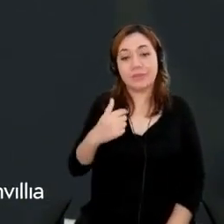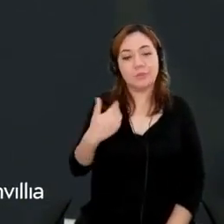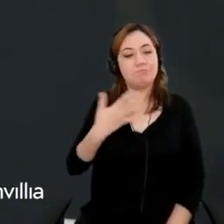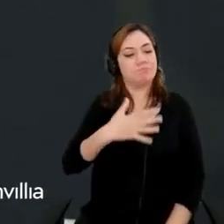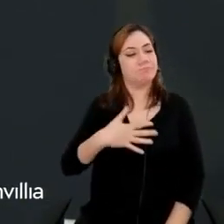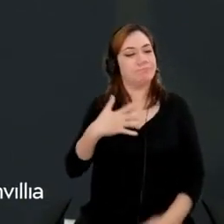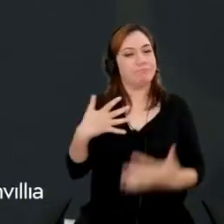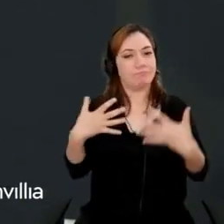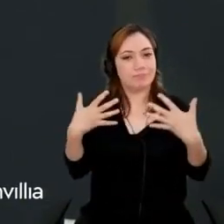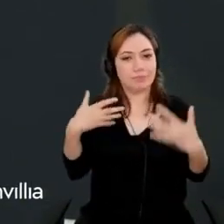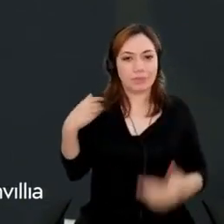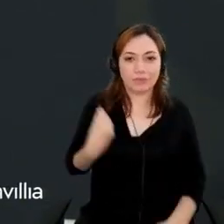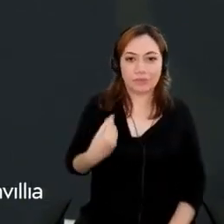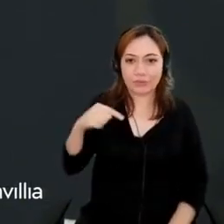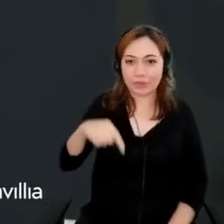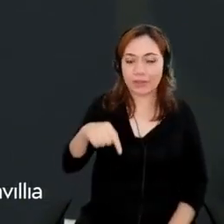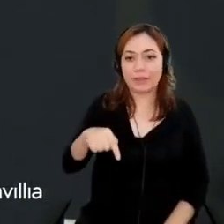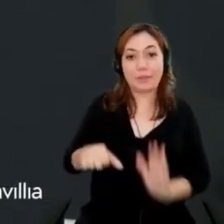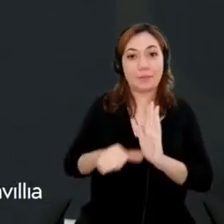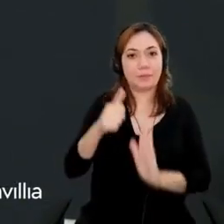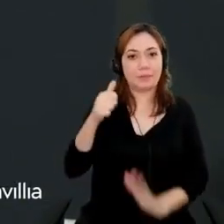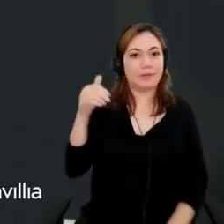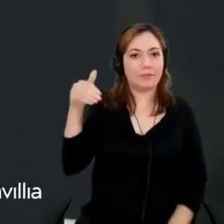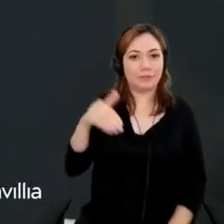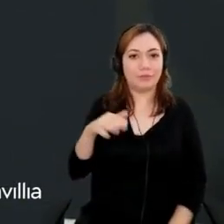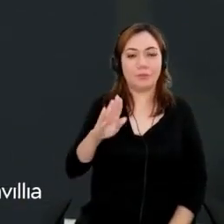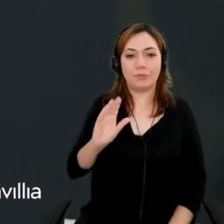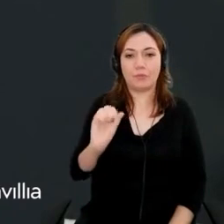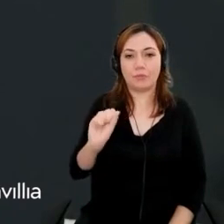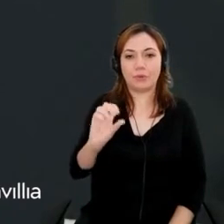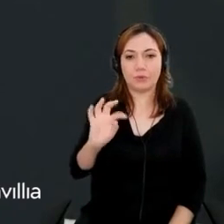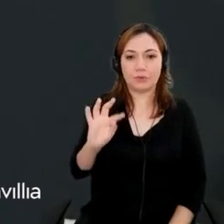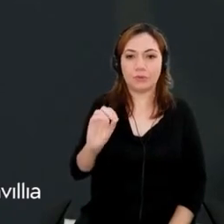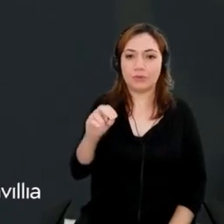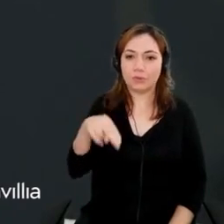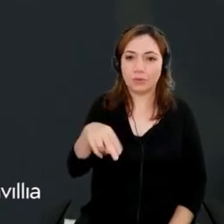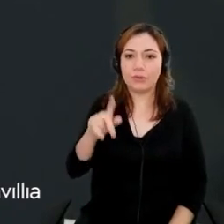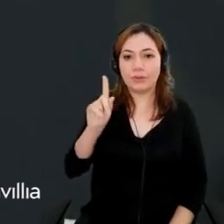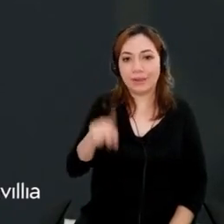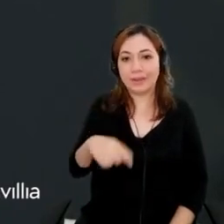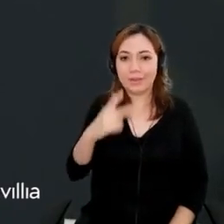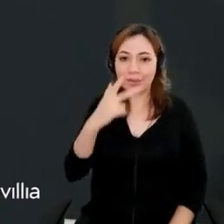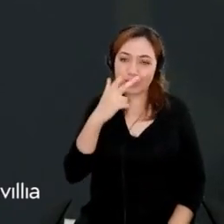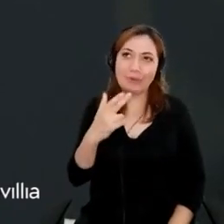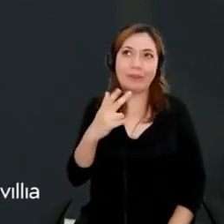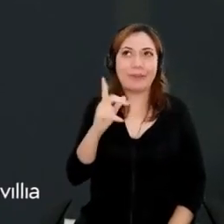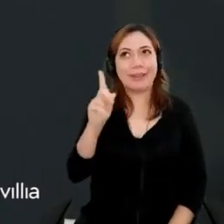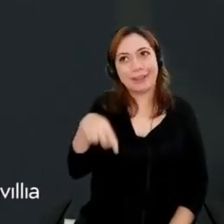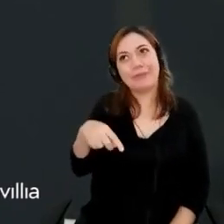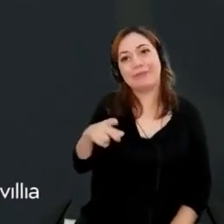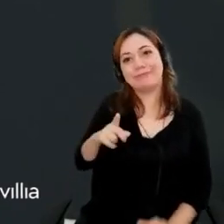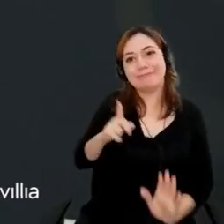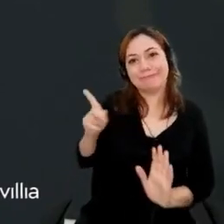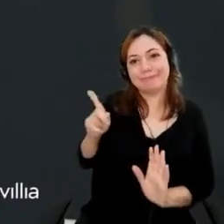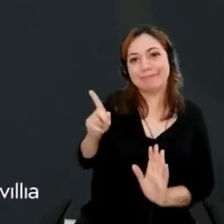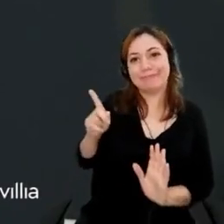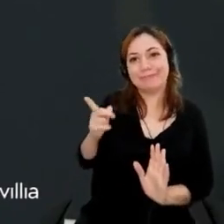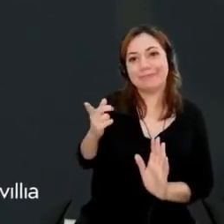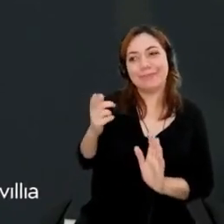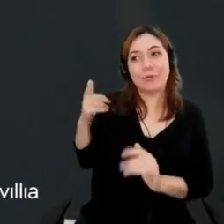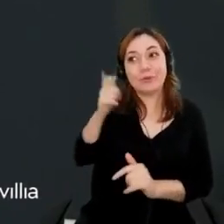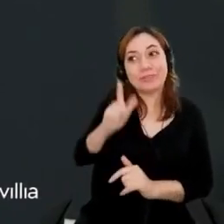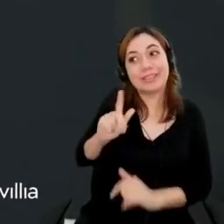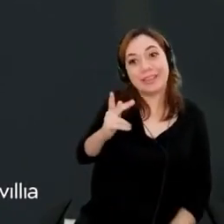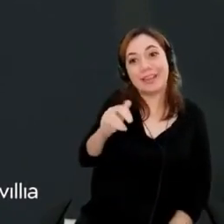Boston, and made it to Harvard, so I'm excited. So my name's Perry Mason. I am the head of digital at